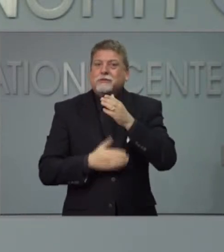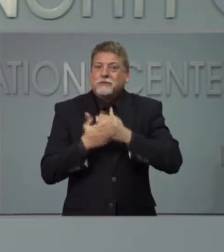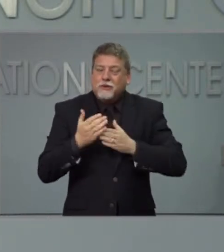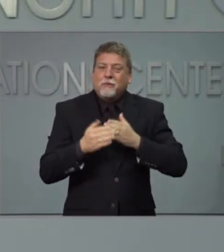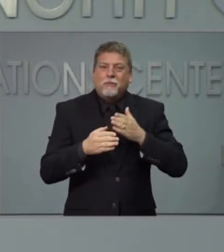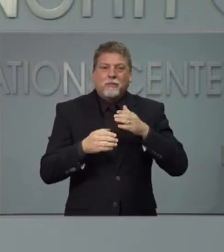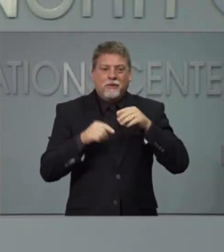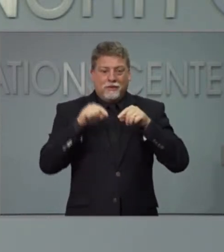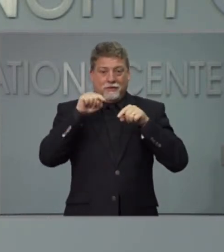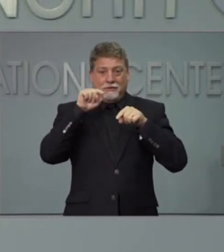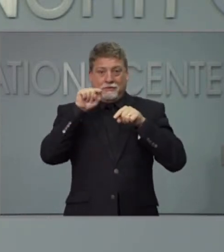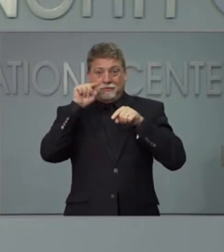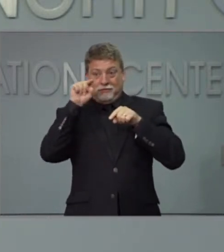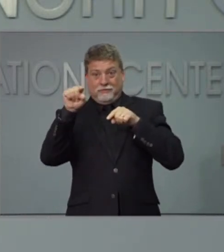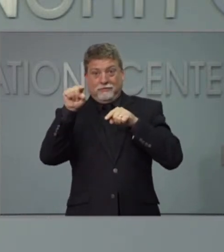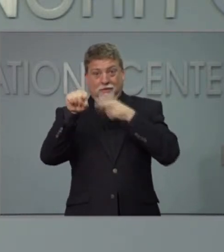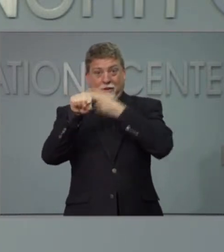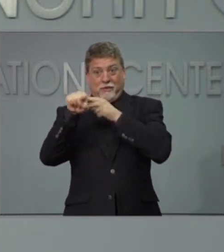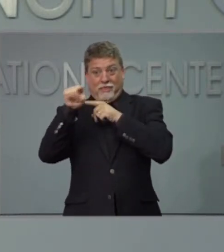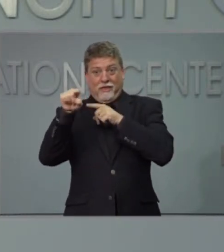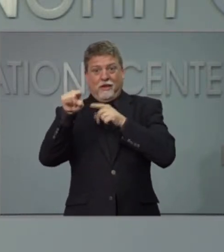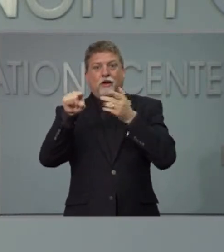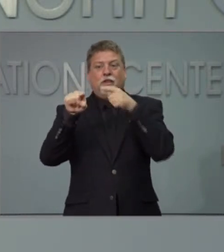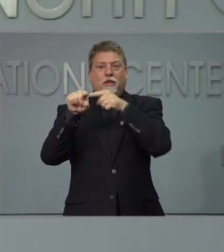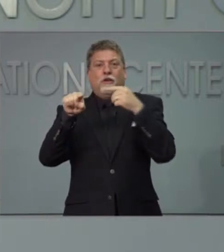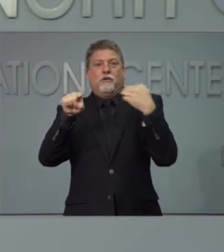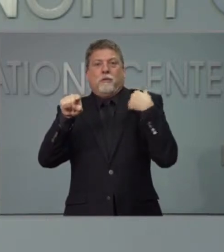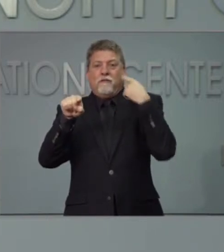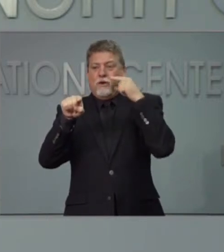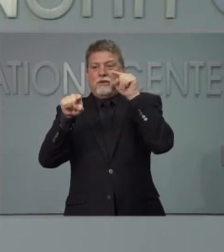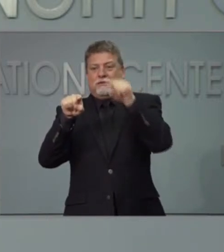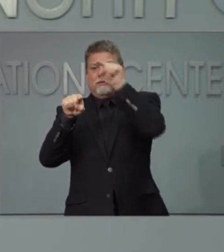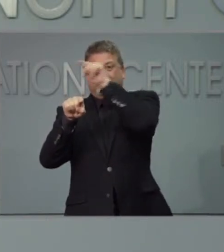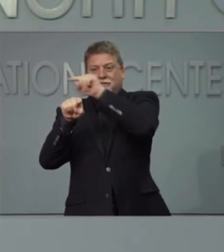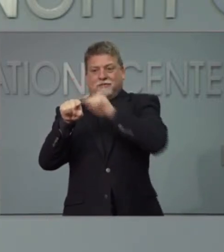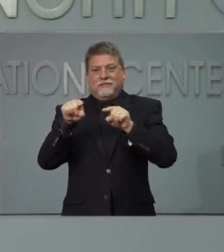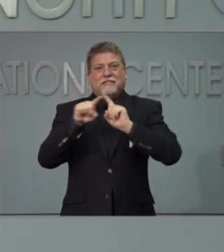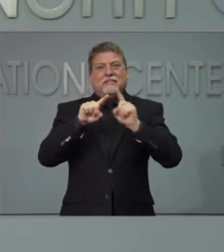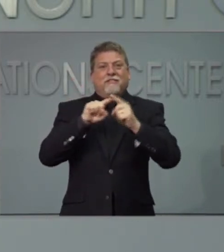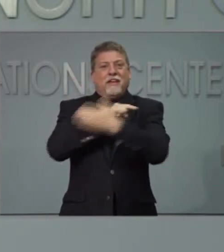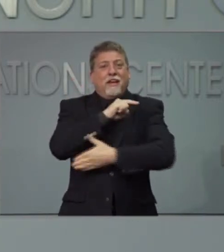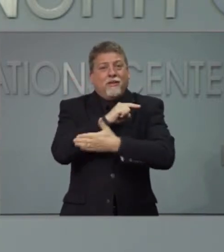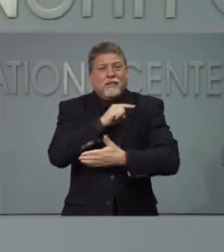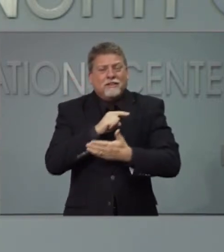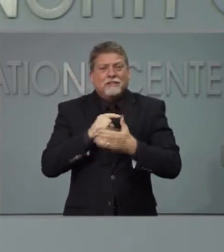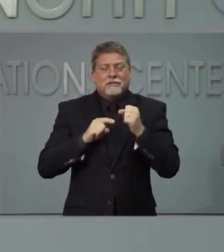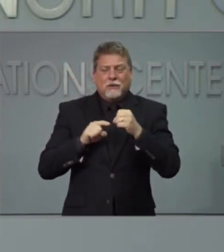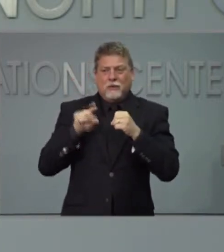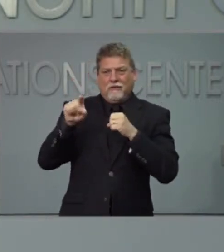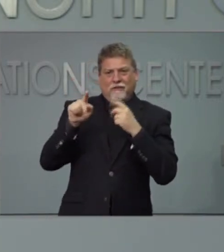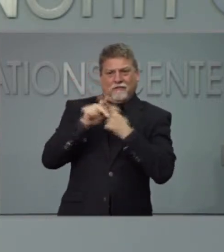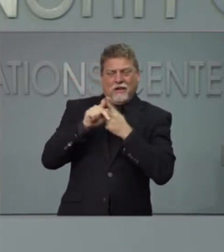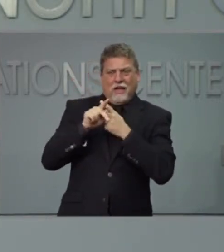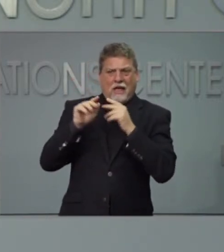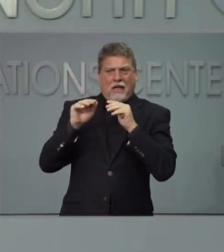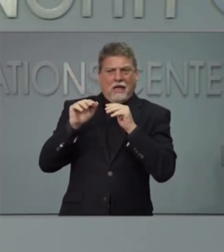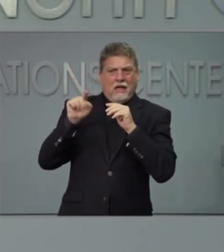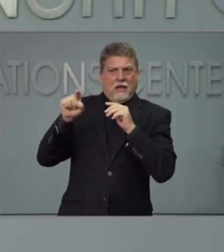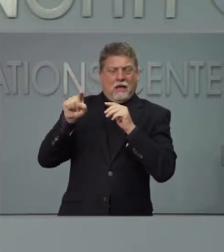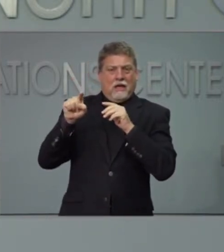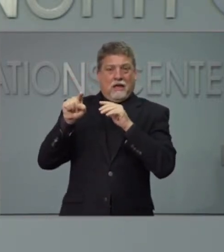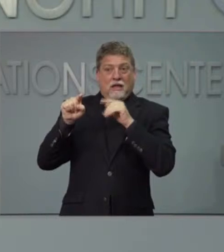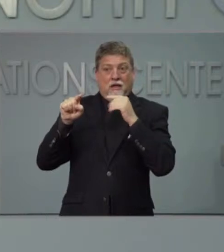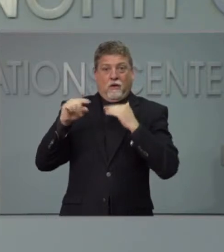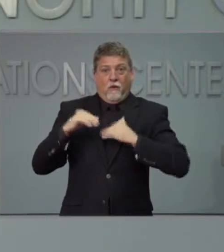the counties, and they were able to determine when to establish a metric when this